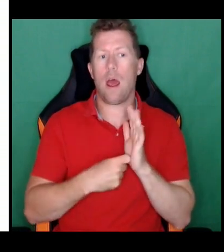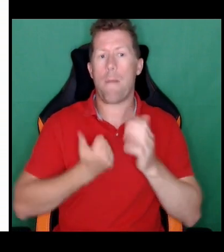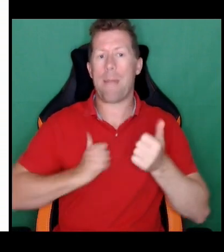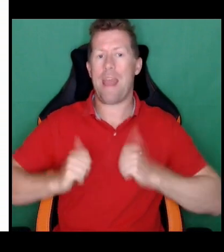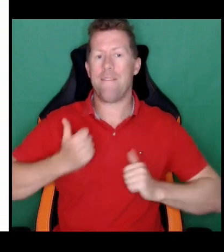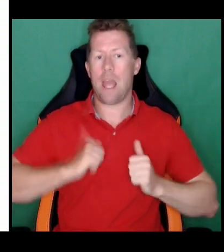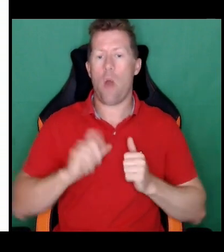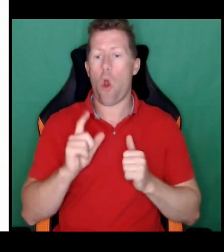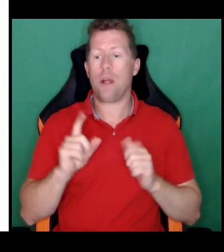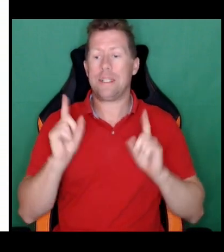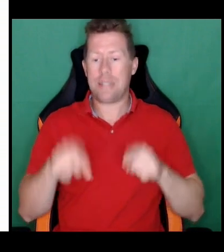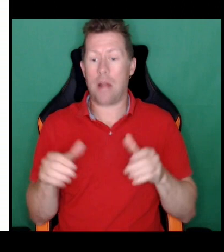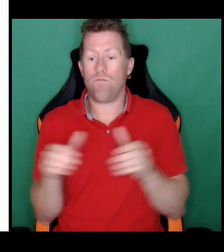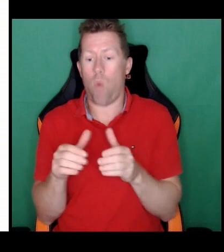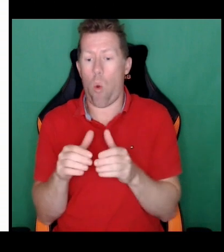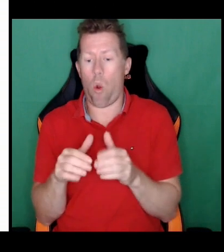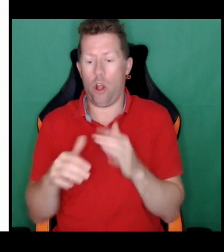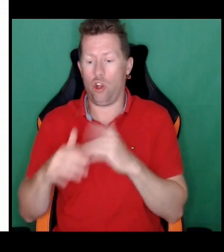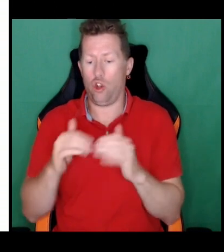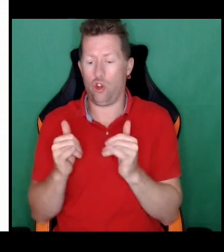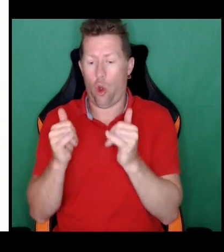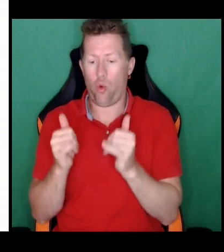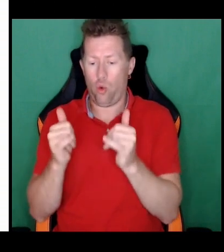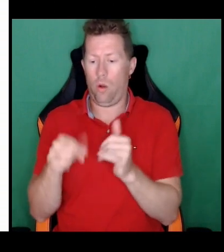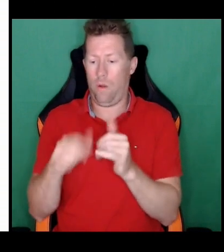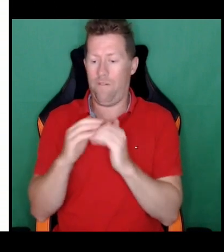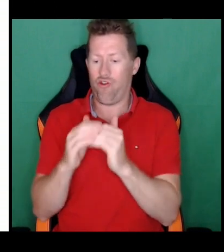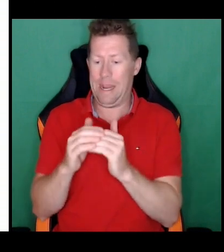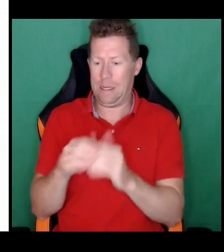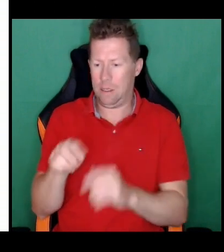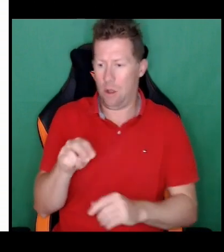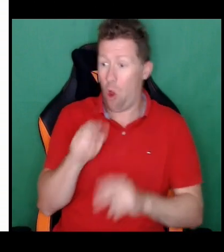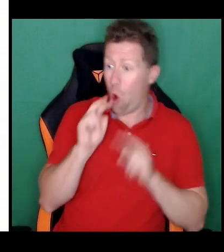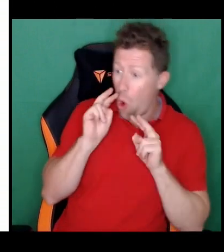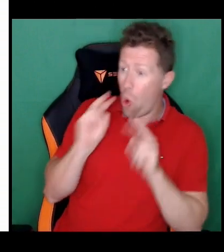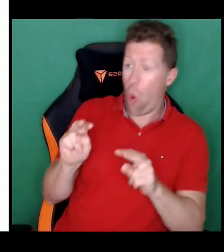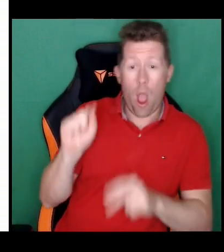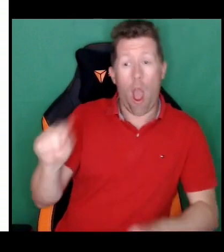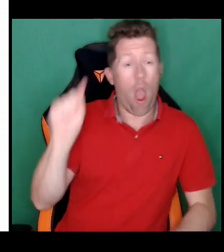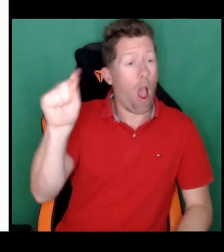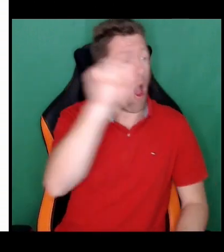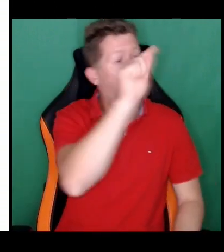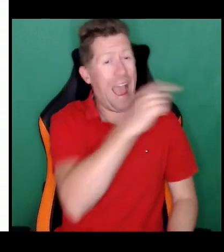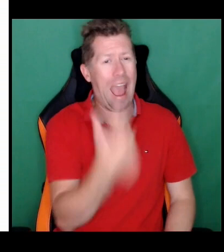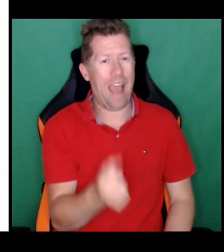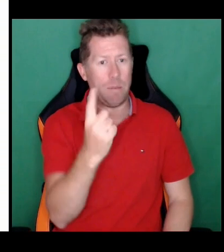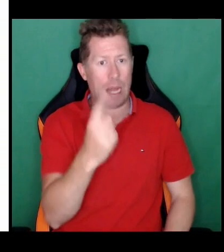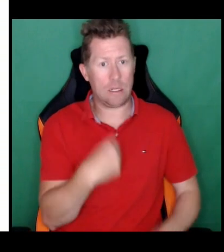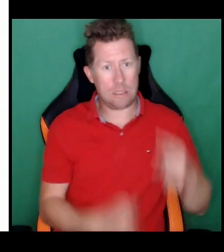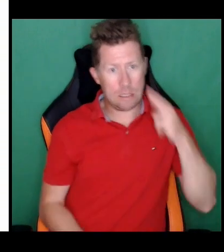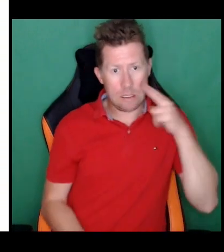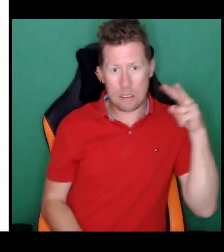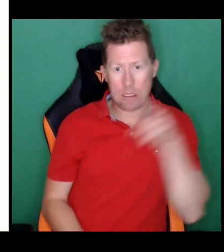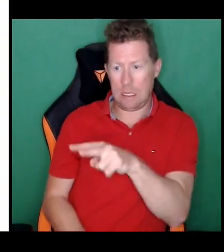in small social groups, friendship groups. So it looks like it's really common because what you see as a teenager is lots